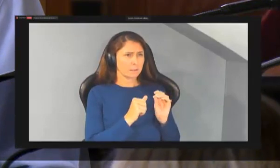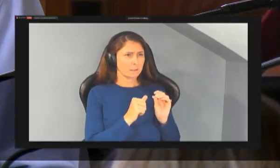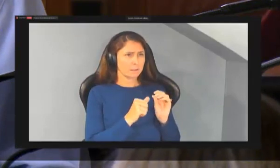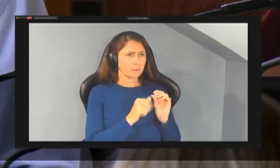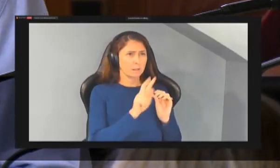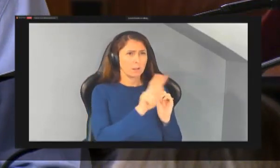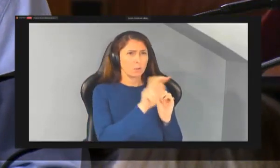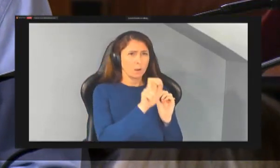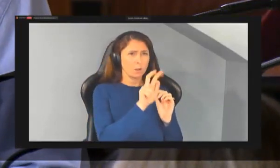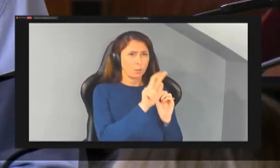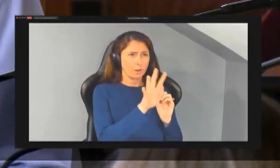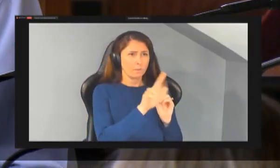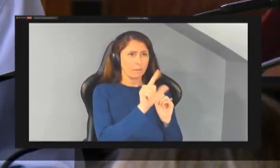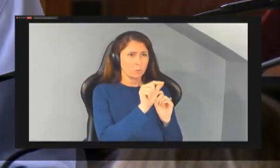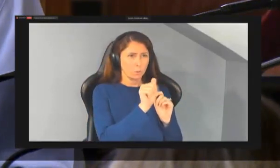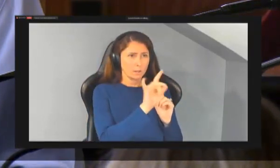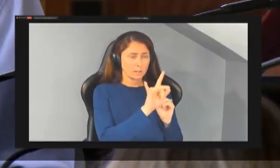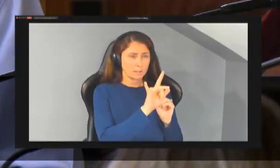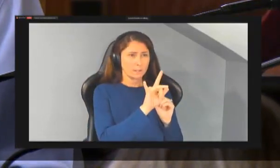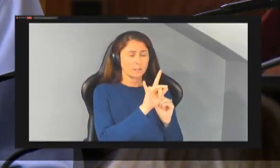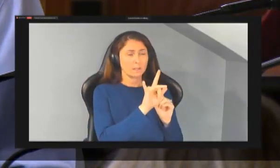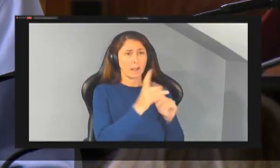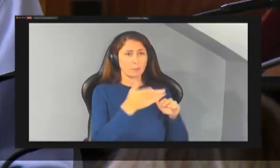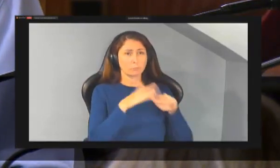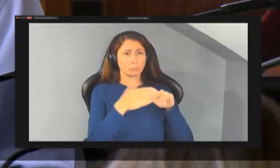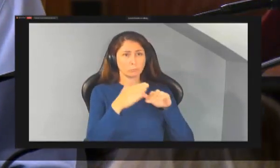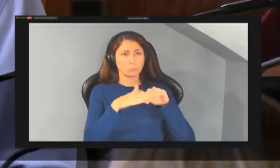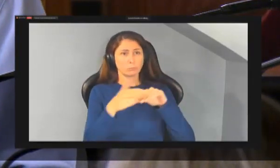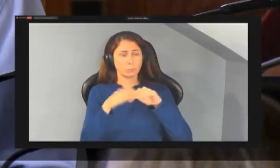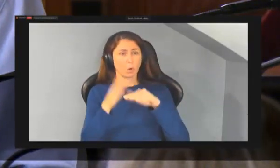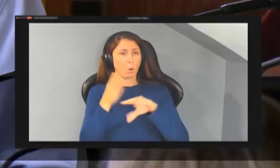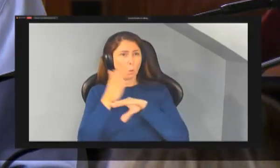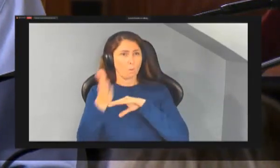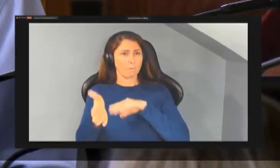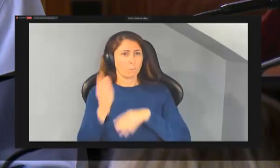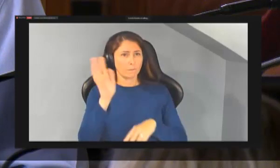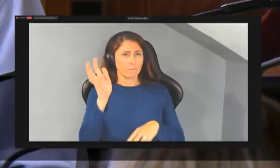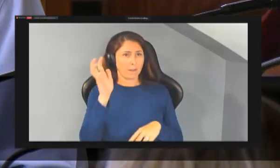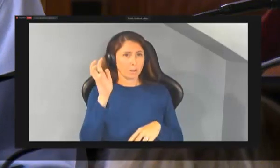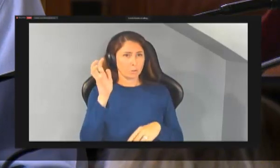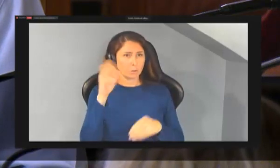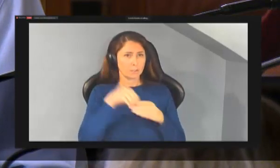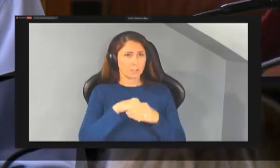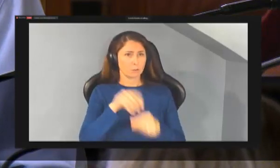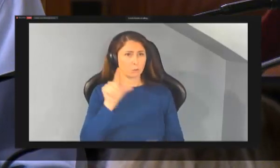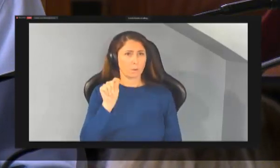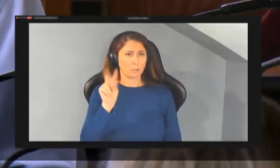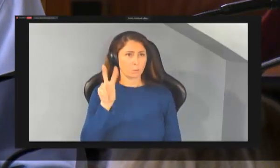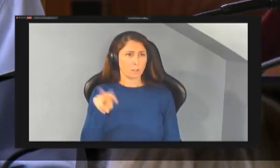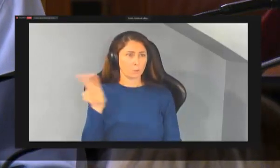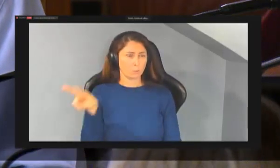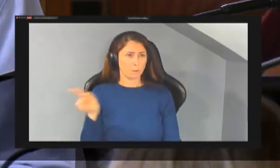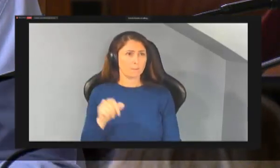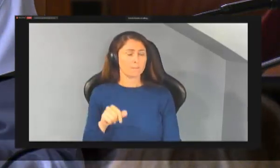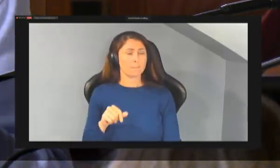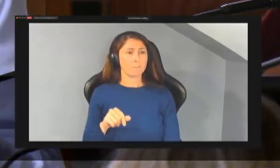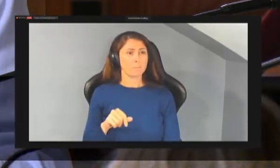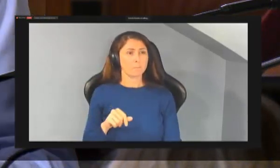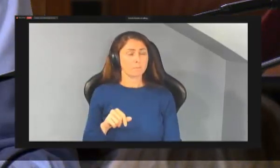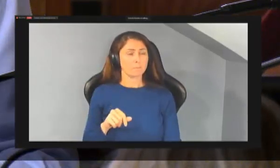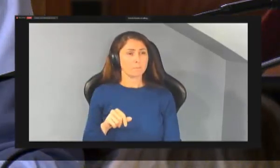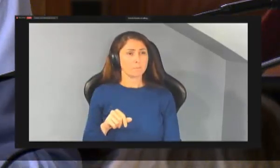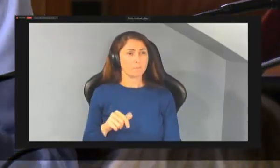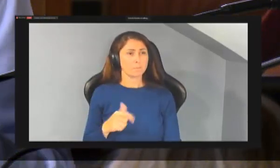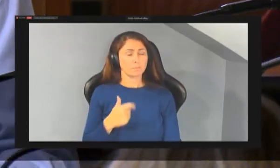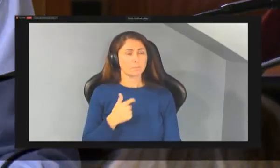335 in 2018, steadily increasing to over 500 in 2022. Now, I can't get